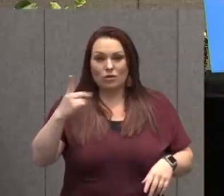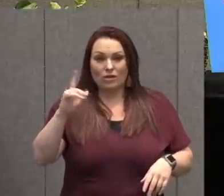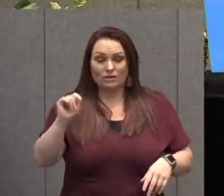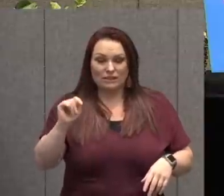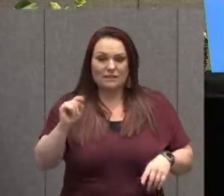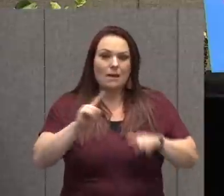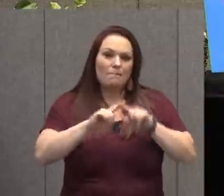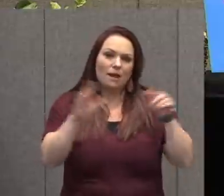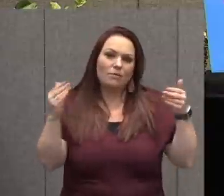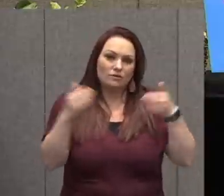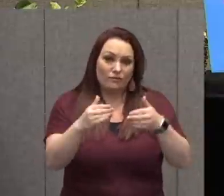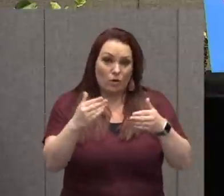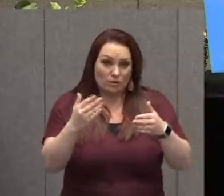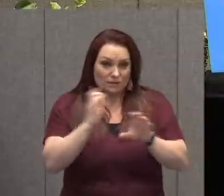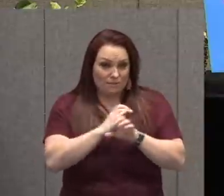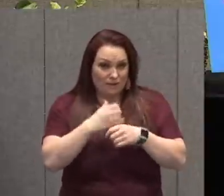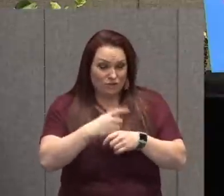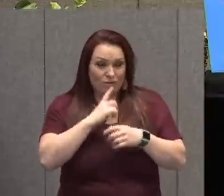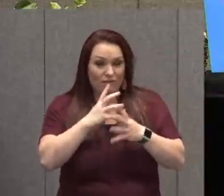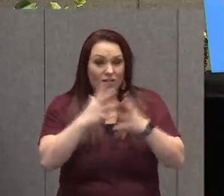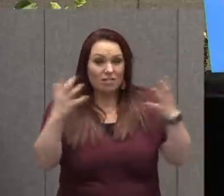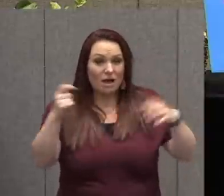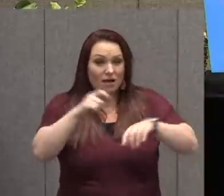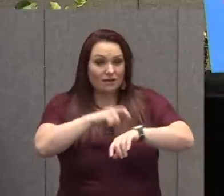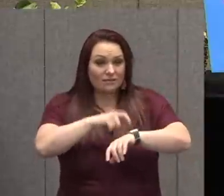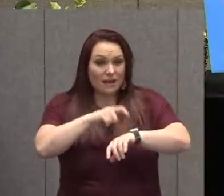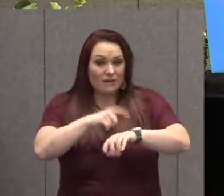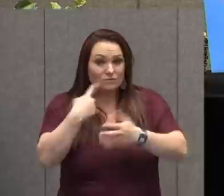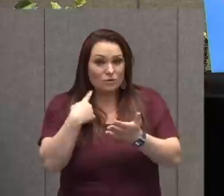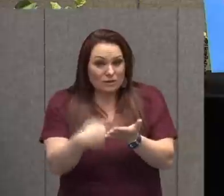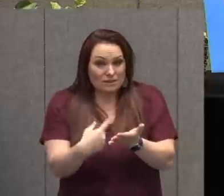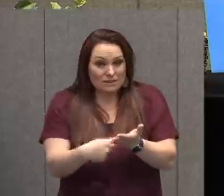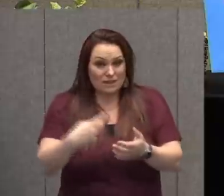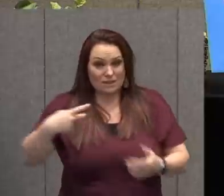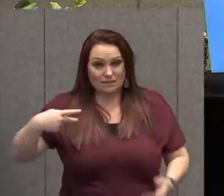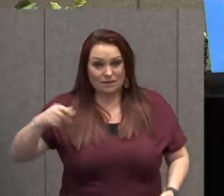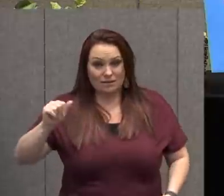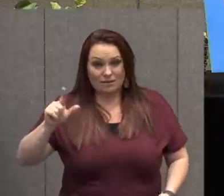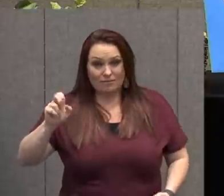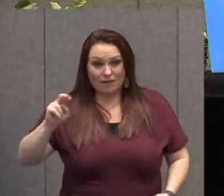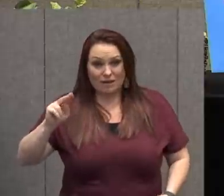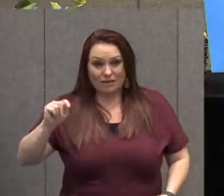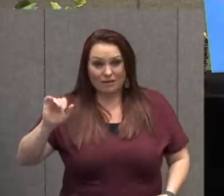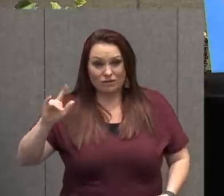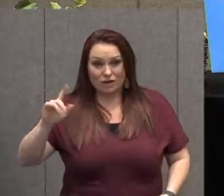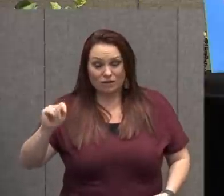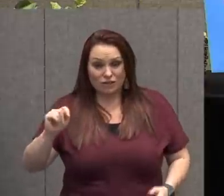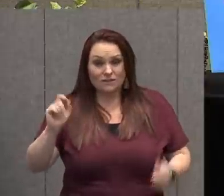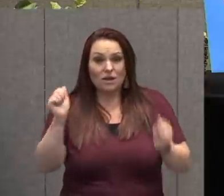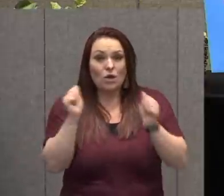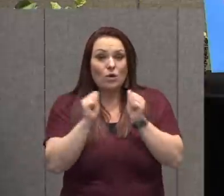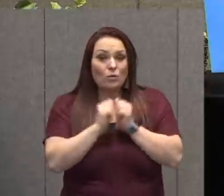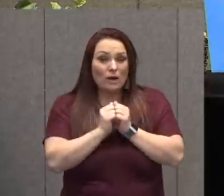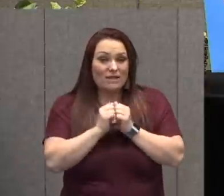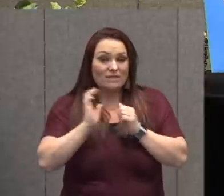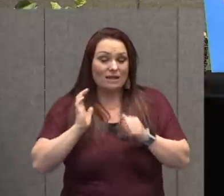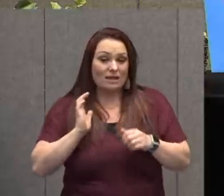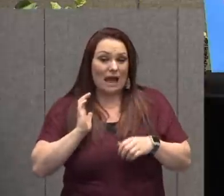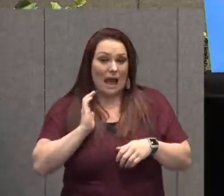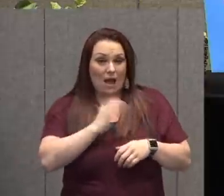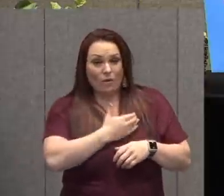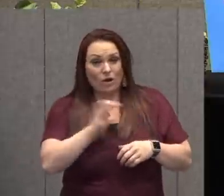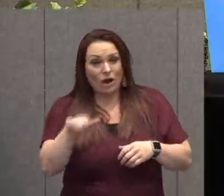about fossils with our other teachers. So today, you're going to fill out your Frayer's model with the